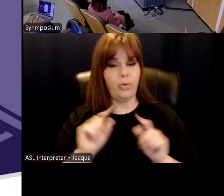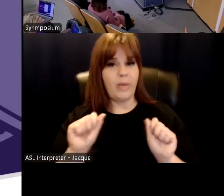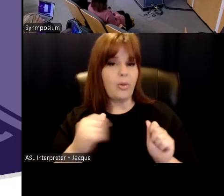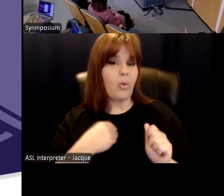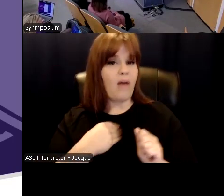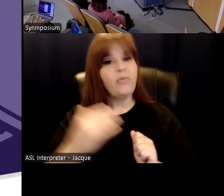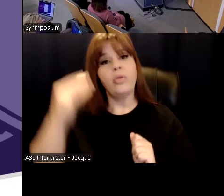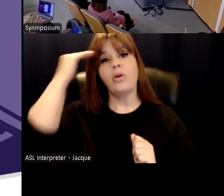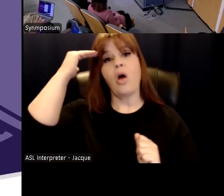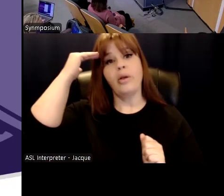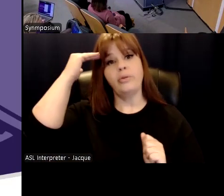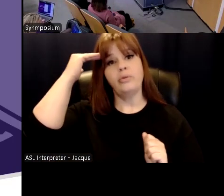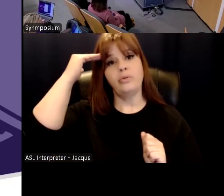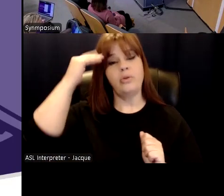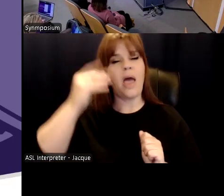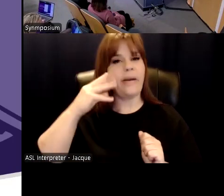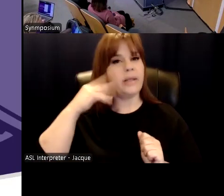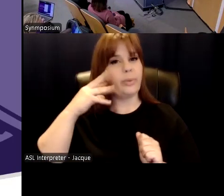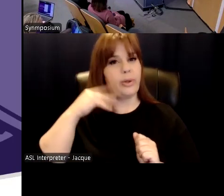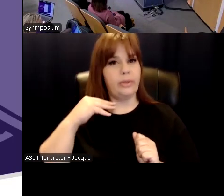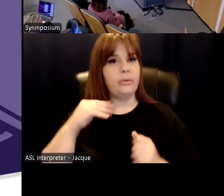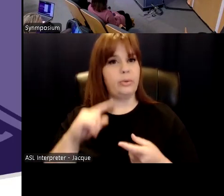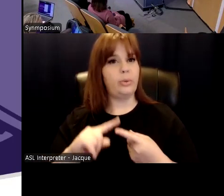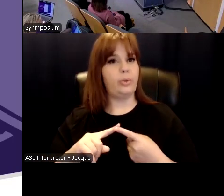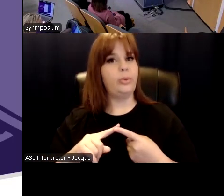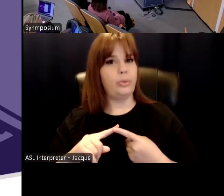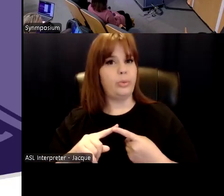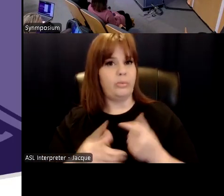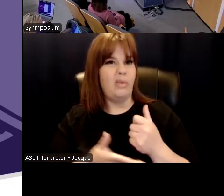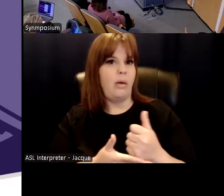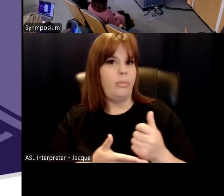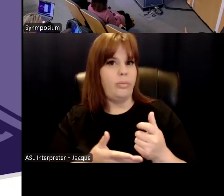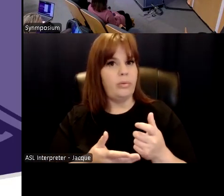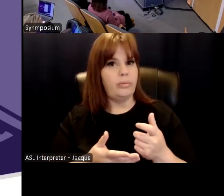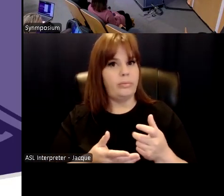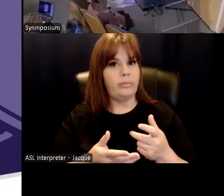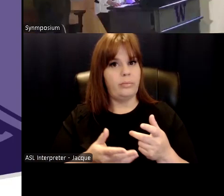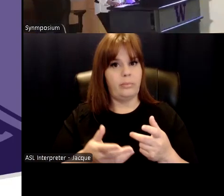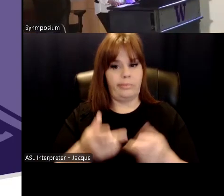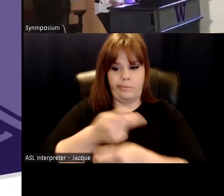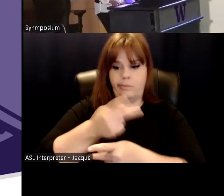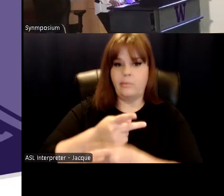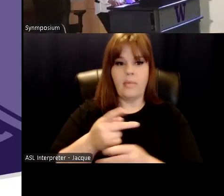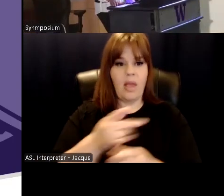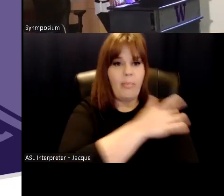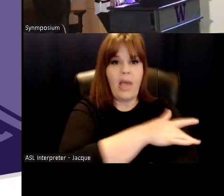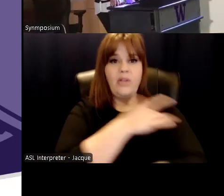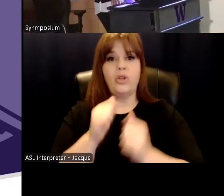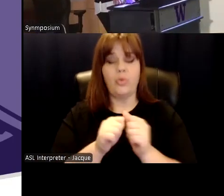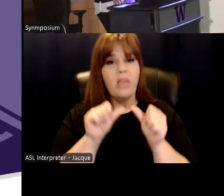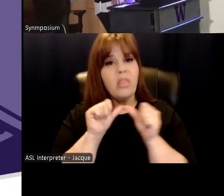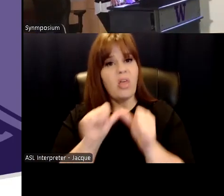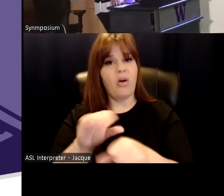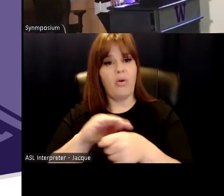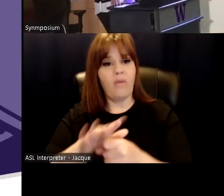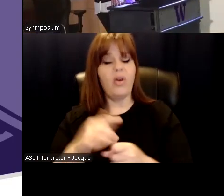and the experience to help care for patients with long COVID. We are